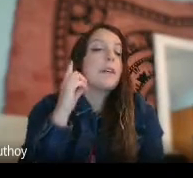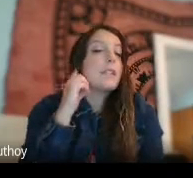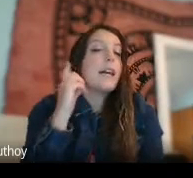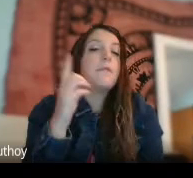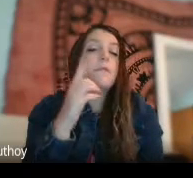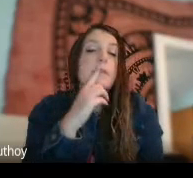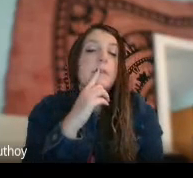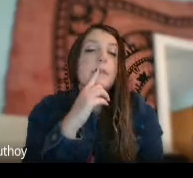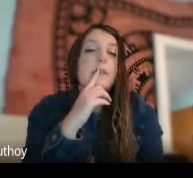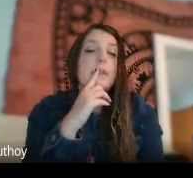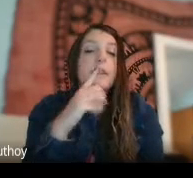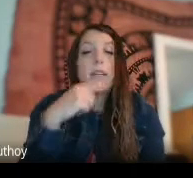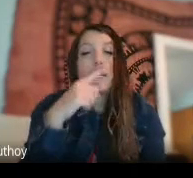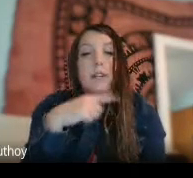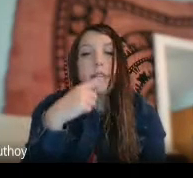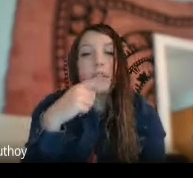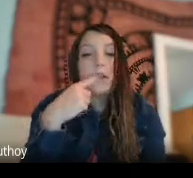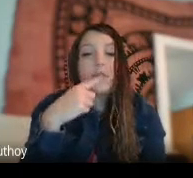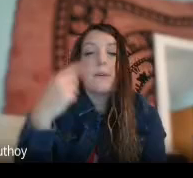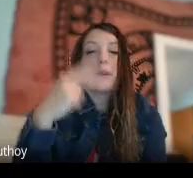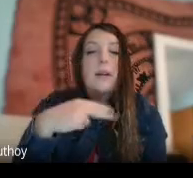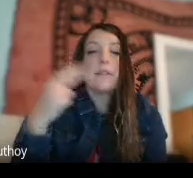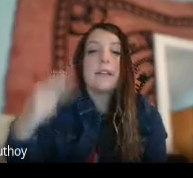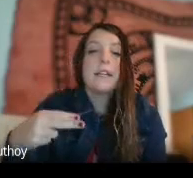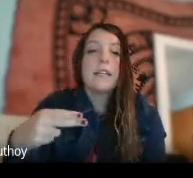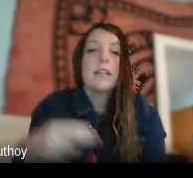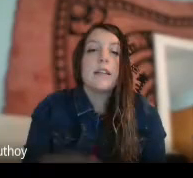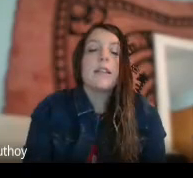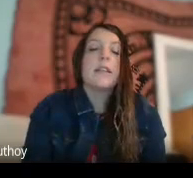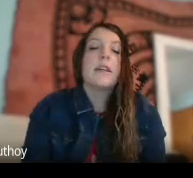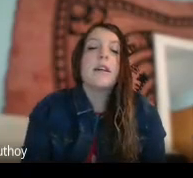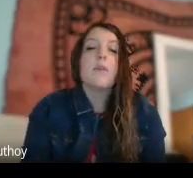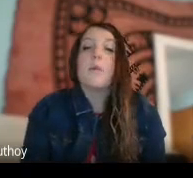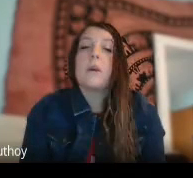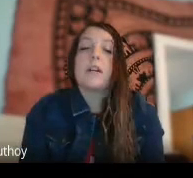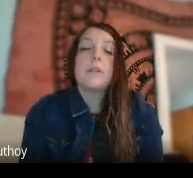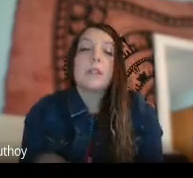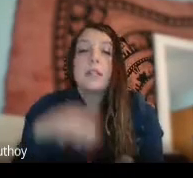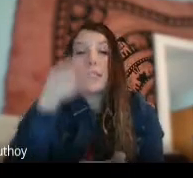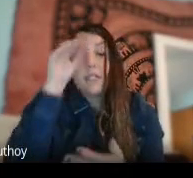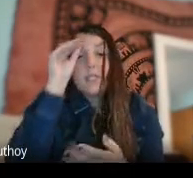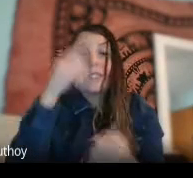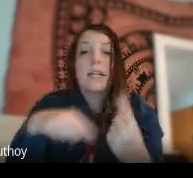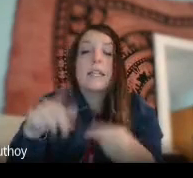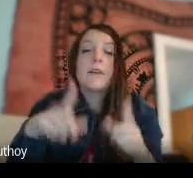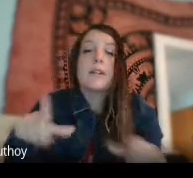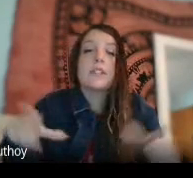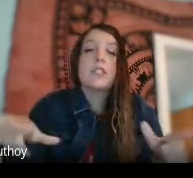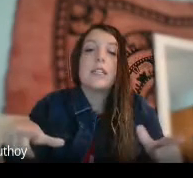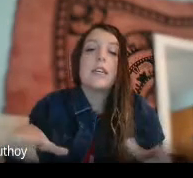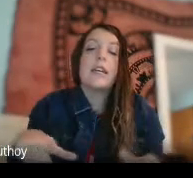if you are deaf, hearing, or hard of hearing, where you learned